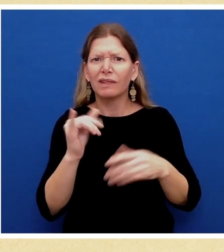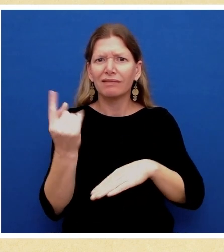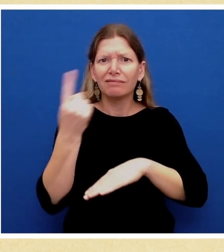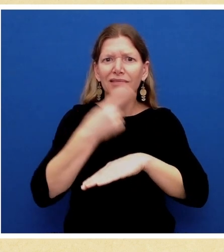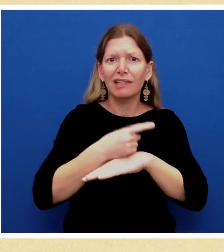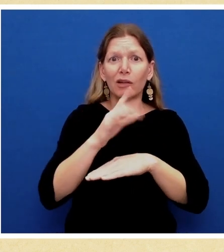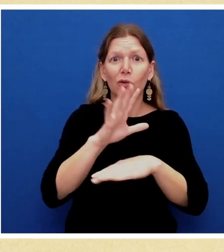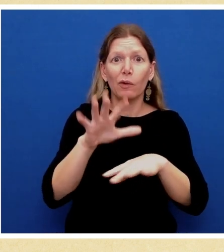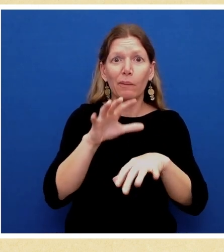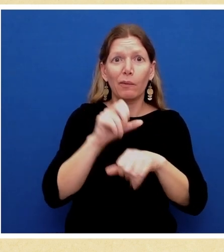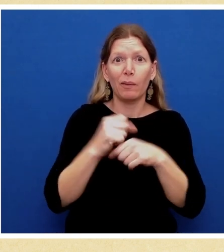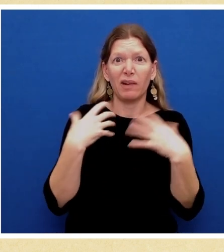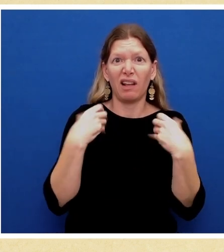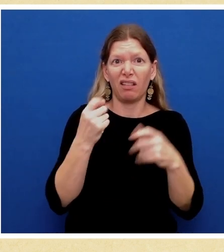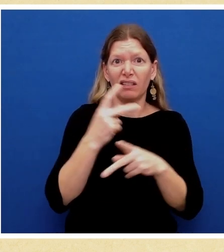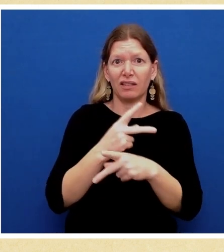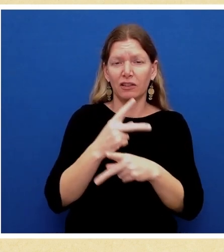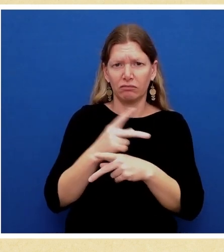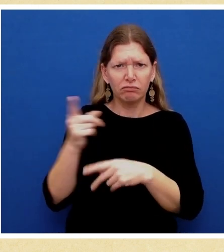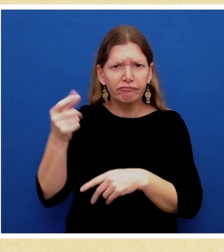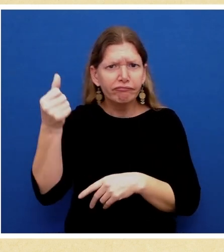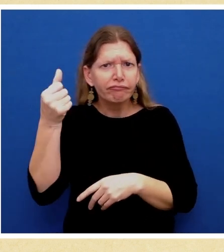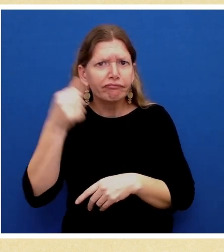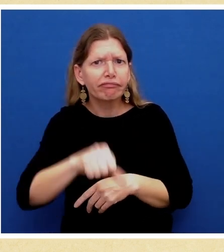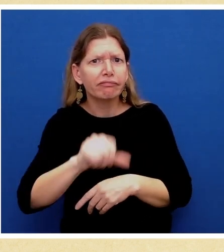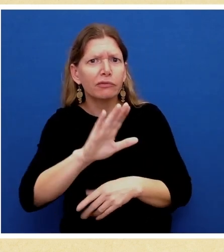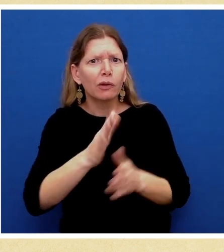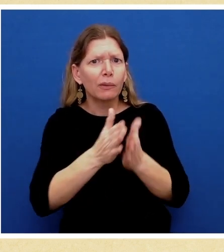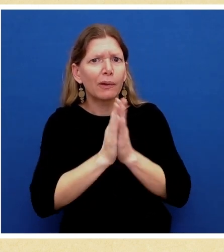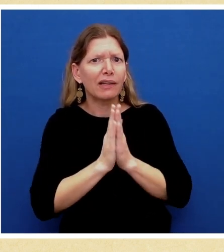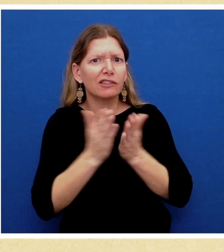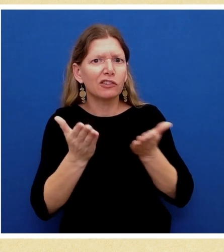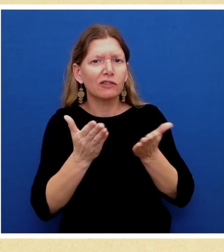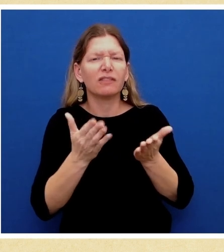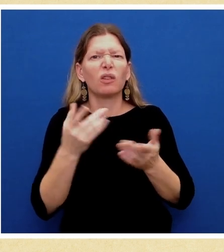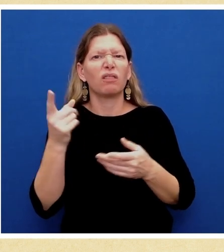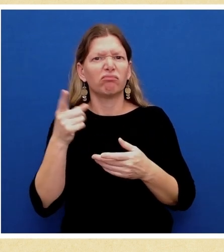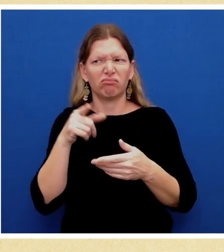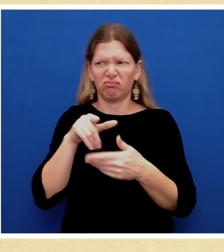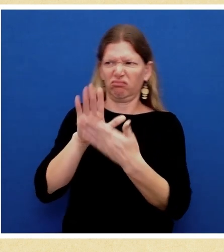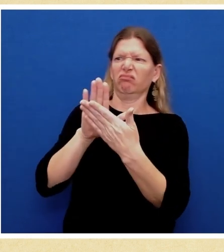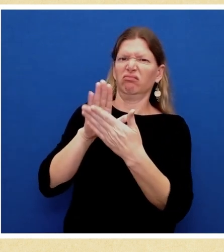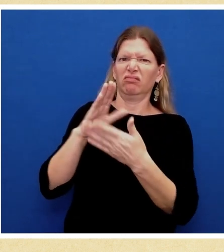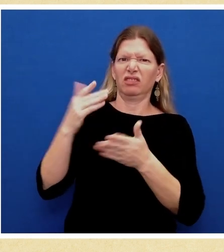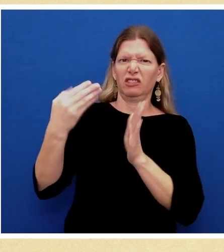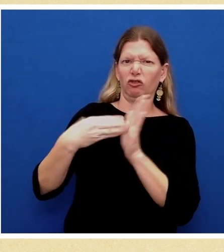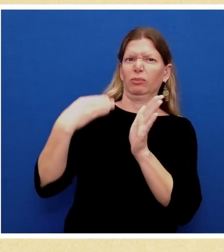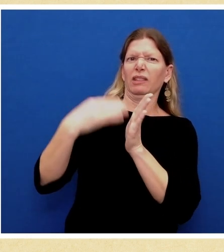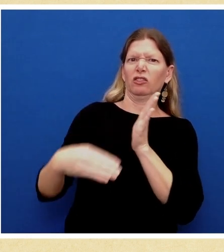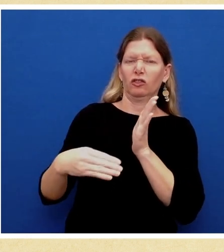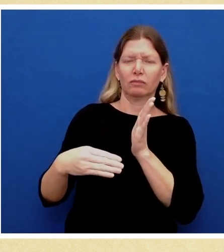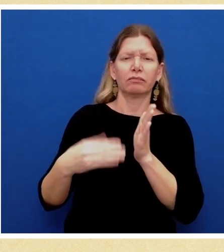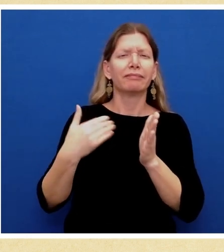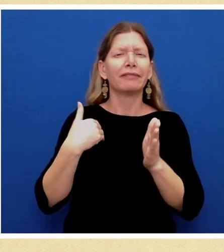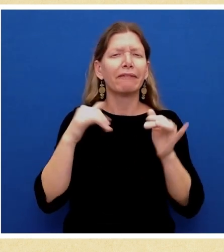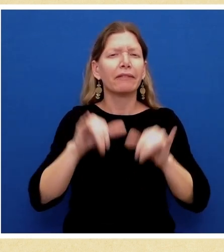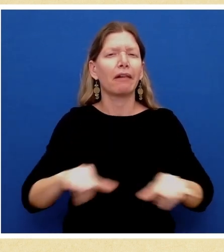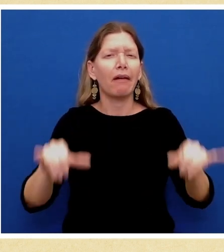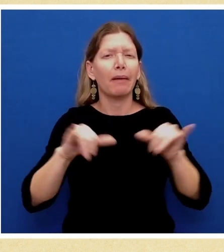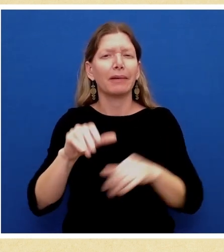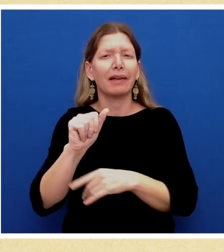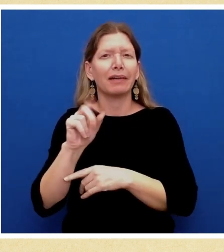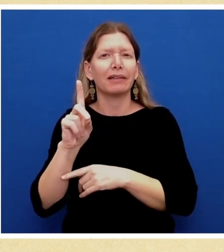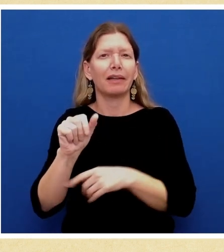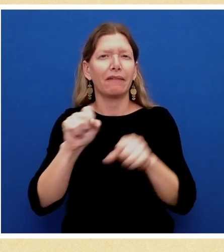What to do on the day of your healthcare appointment if you are denied your requested service or face discrimination. Here are